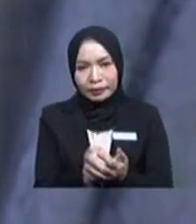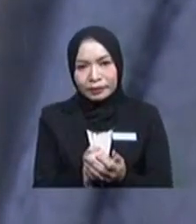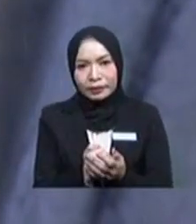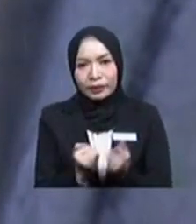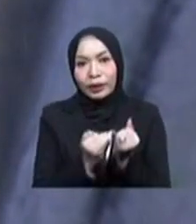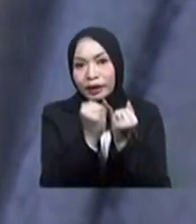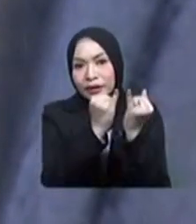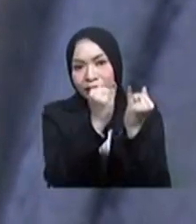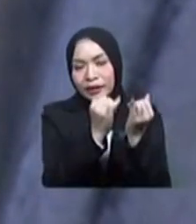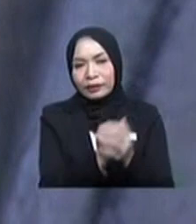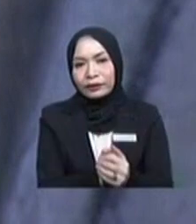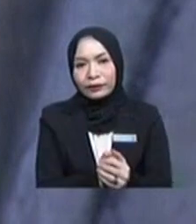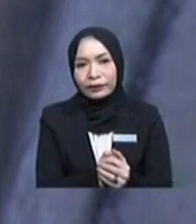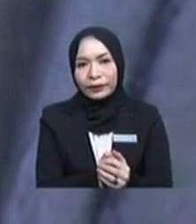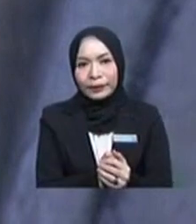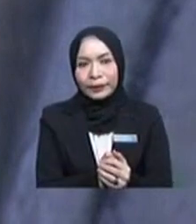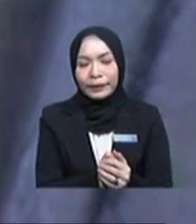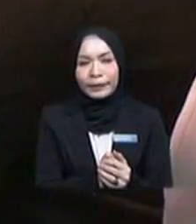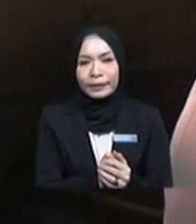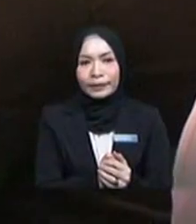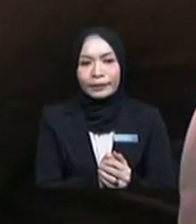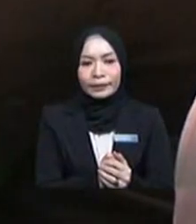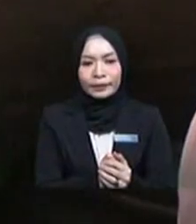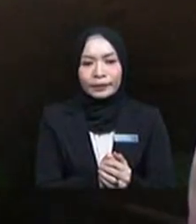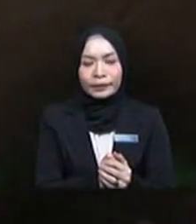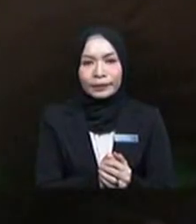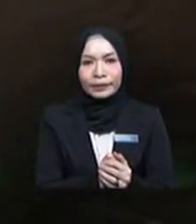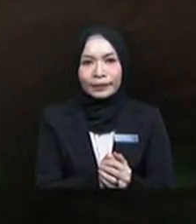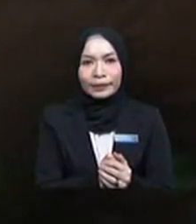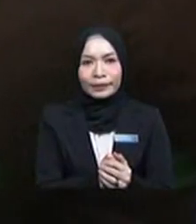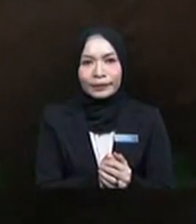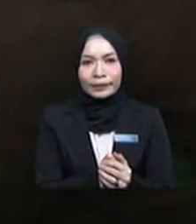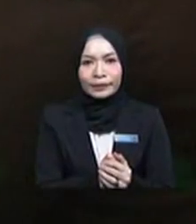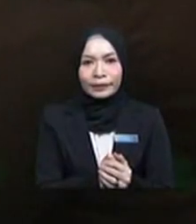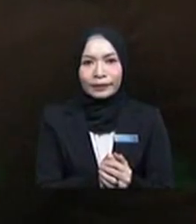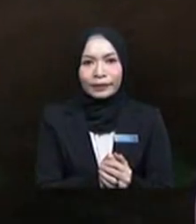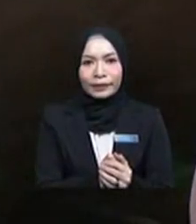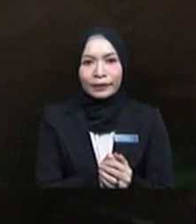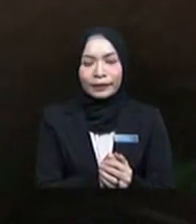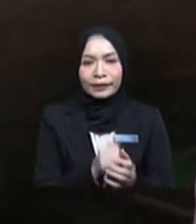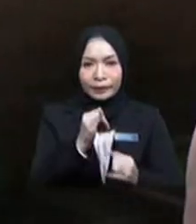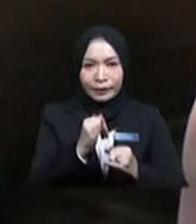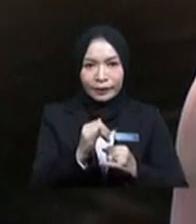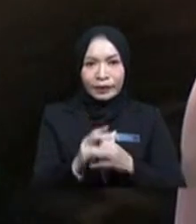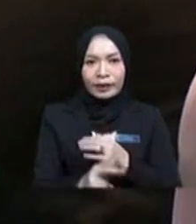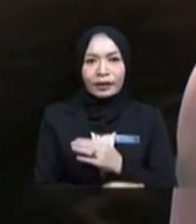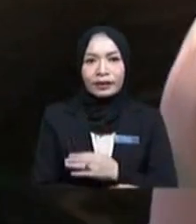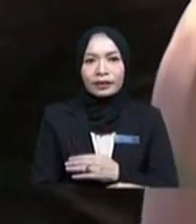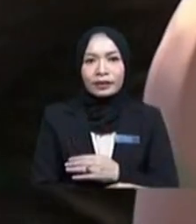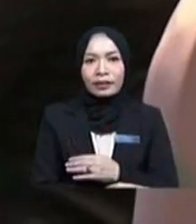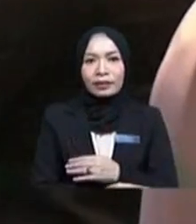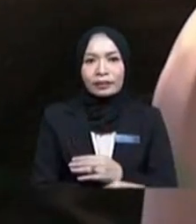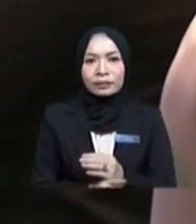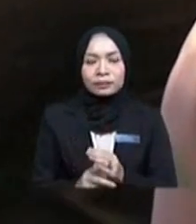global education advancements. The MOE is finalizing the National Digital Education Policy